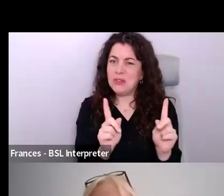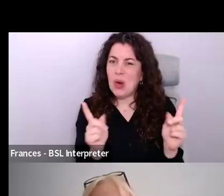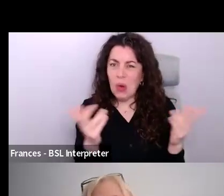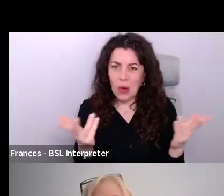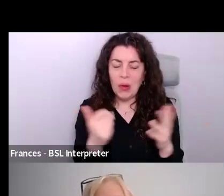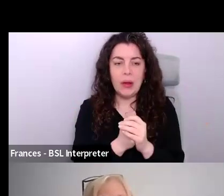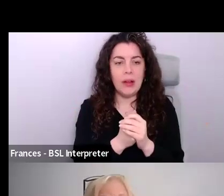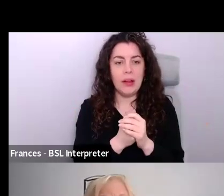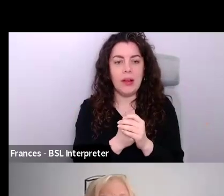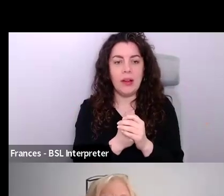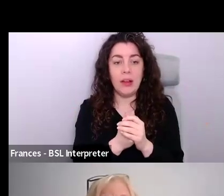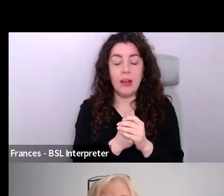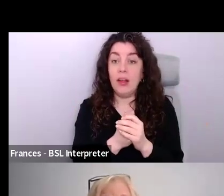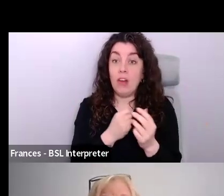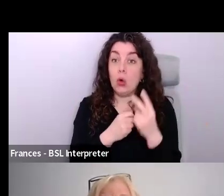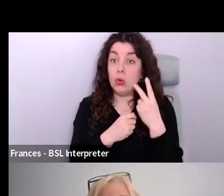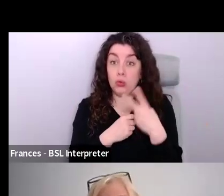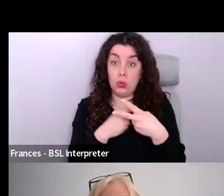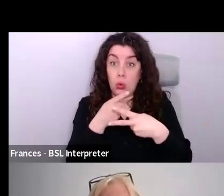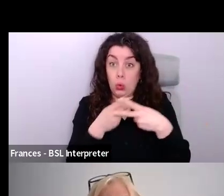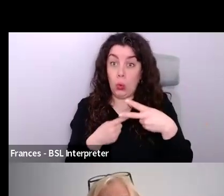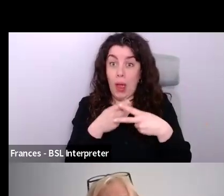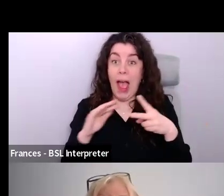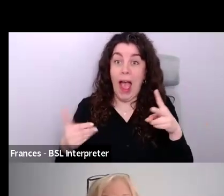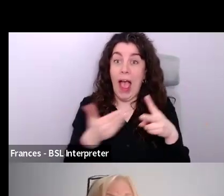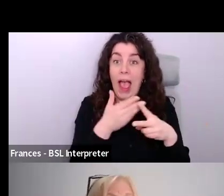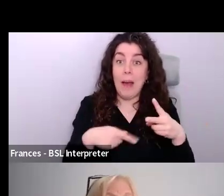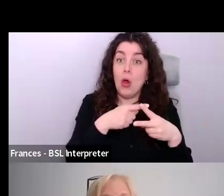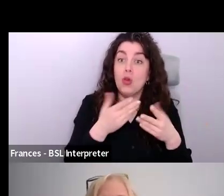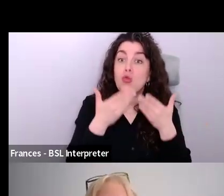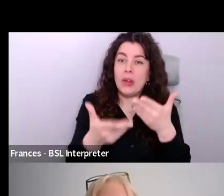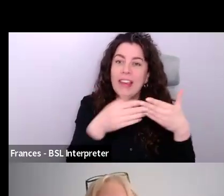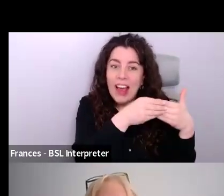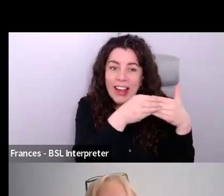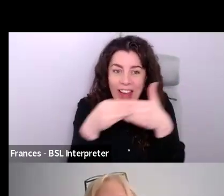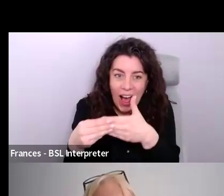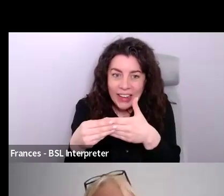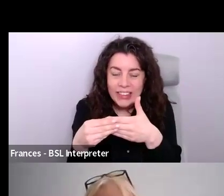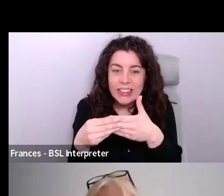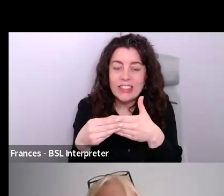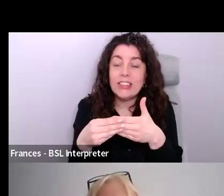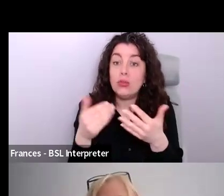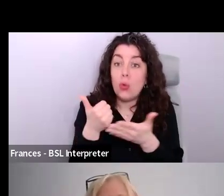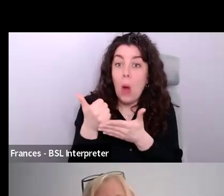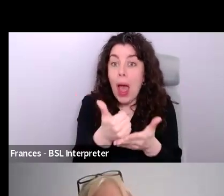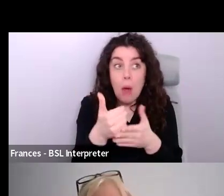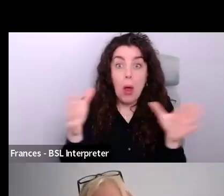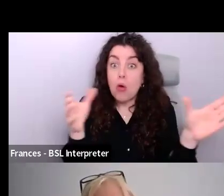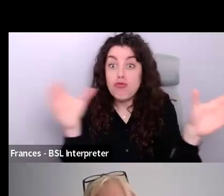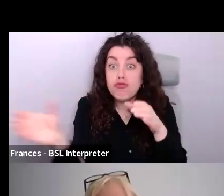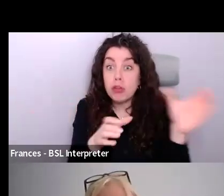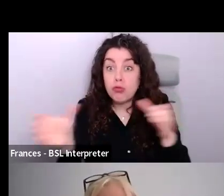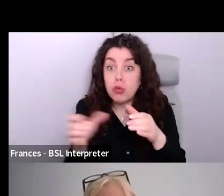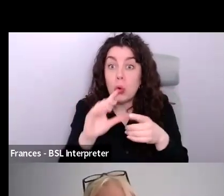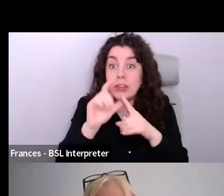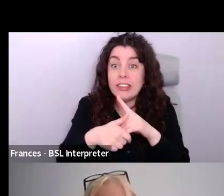It's twofold. It's to give guidance and to support companies to help them recruit, but not only recruit, but also